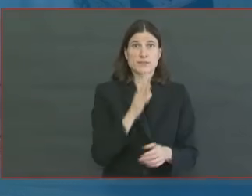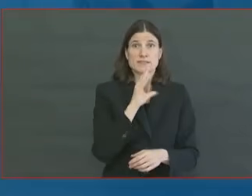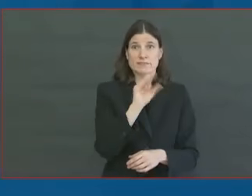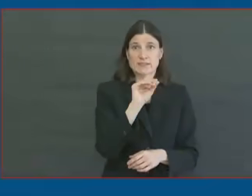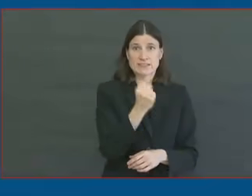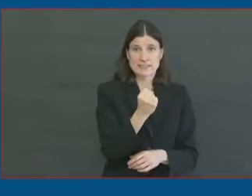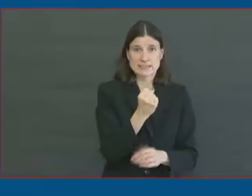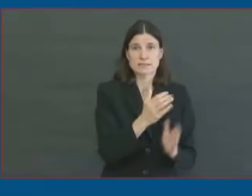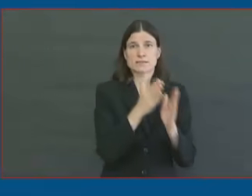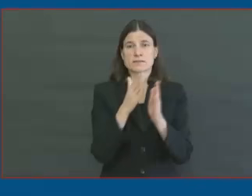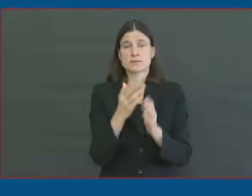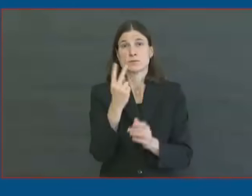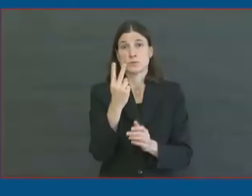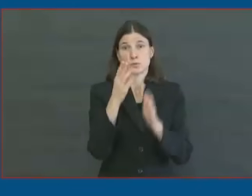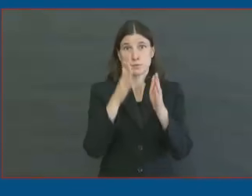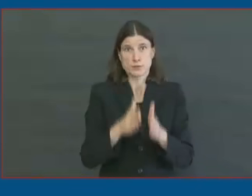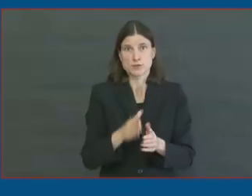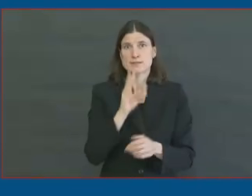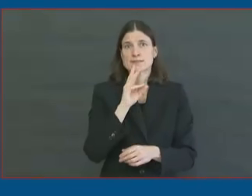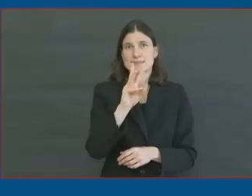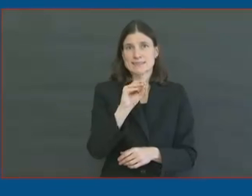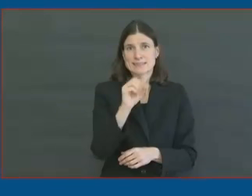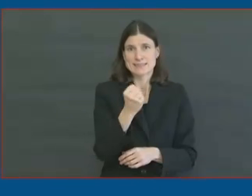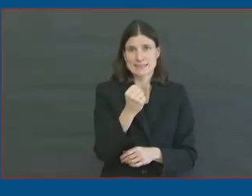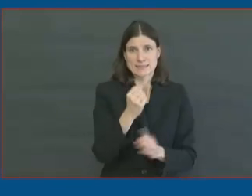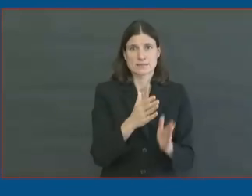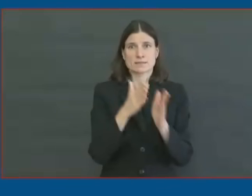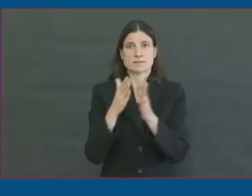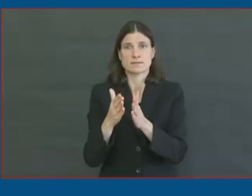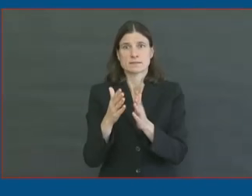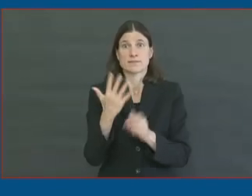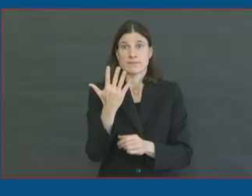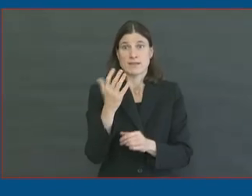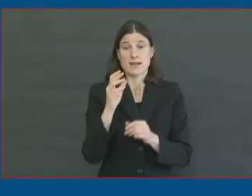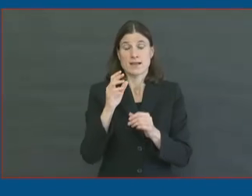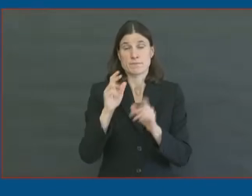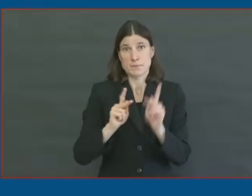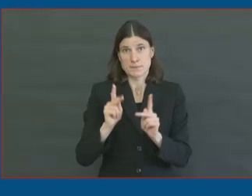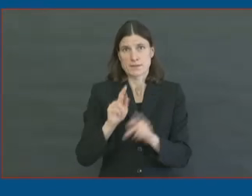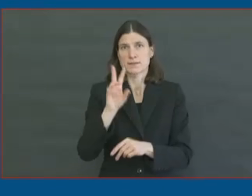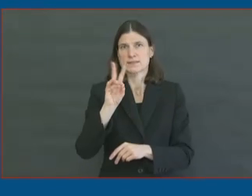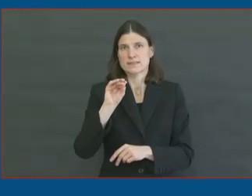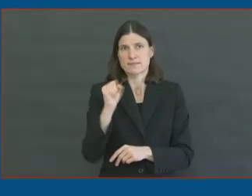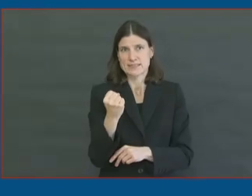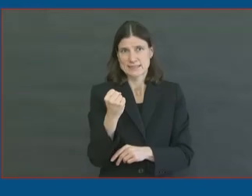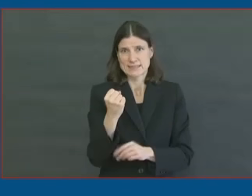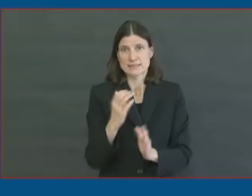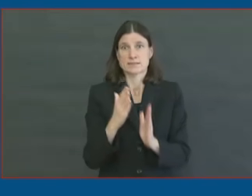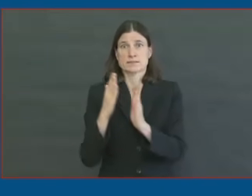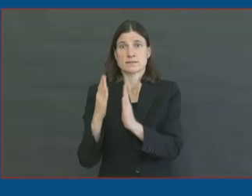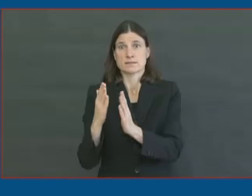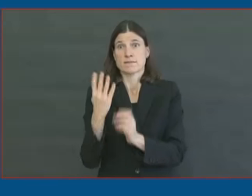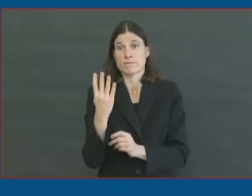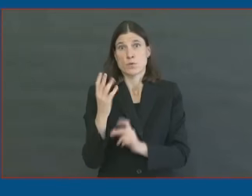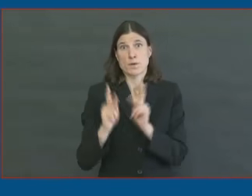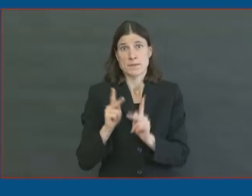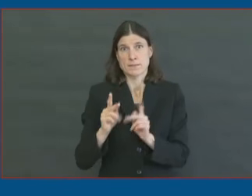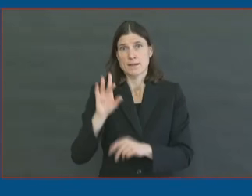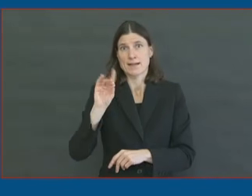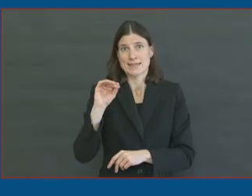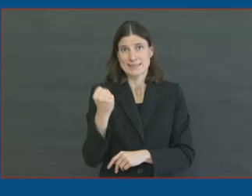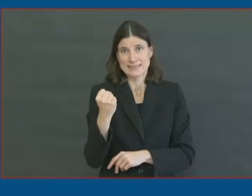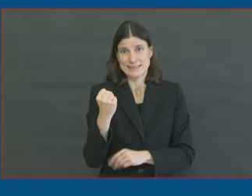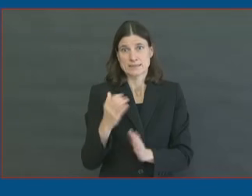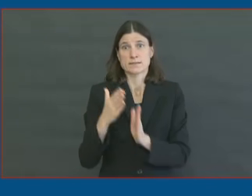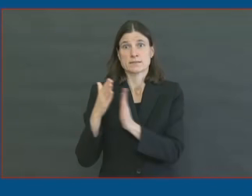in their 50s, 2 in their 60s, 5 people in their 70s, 4 people in their